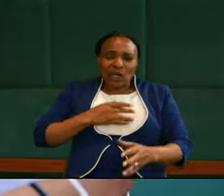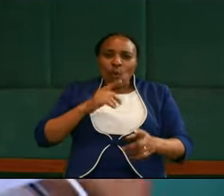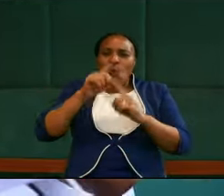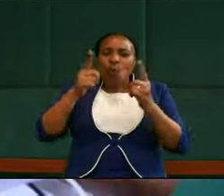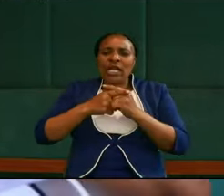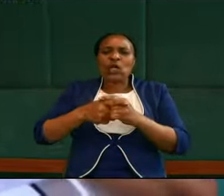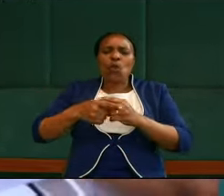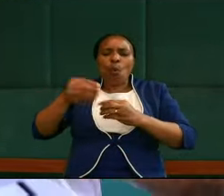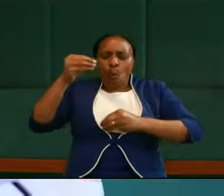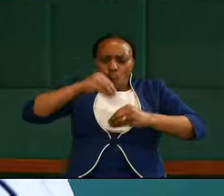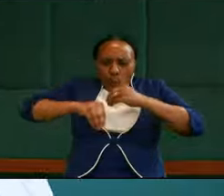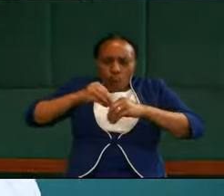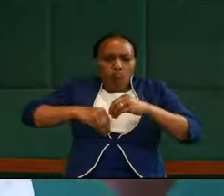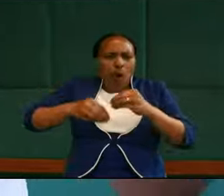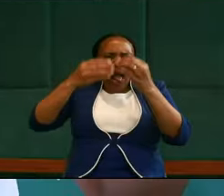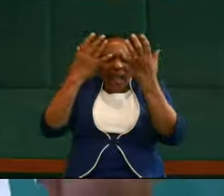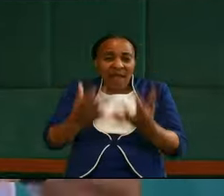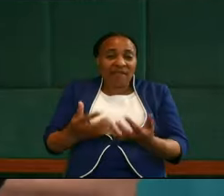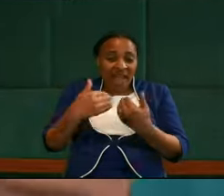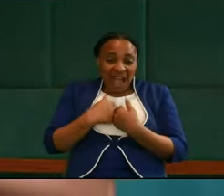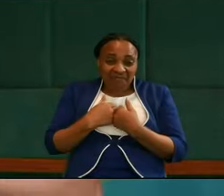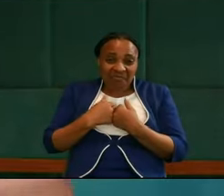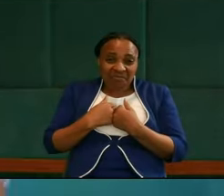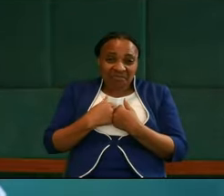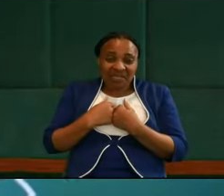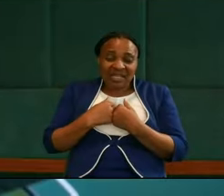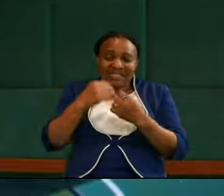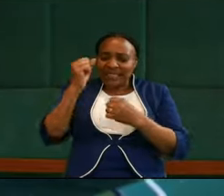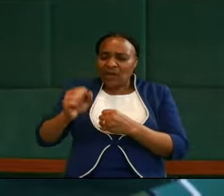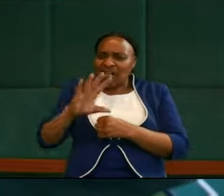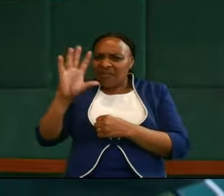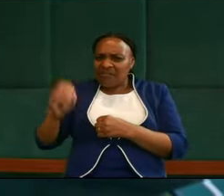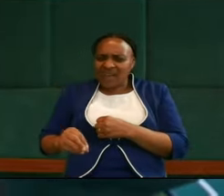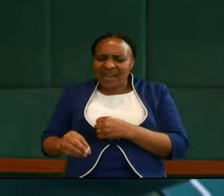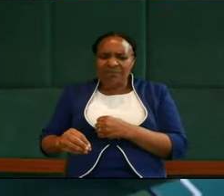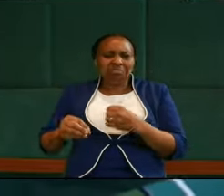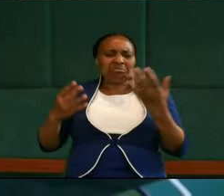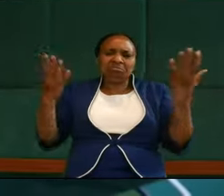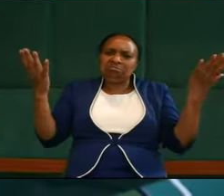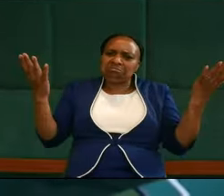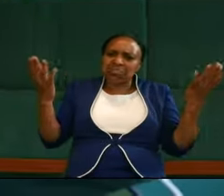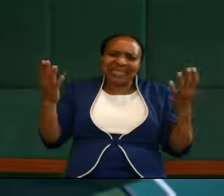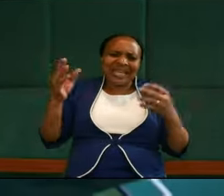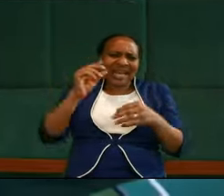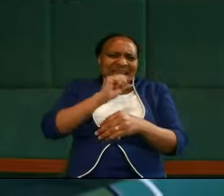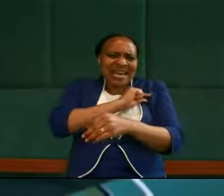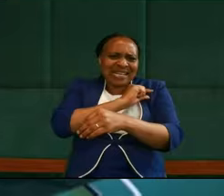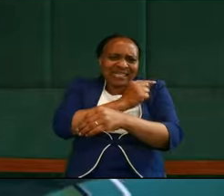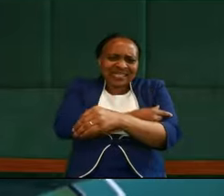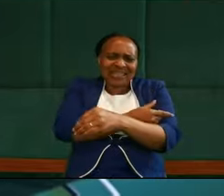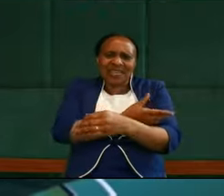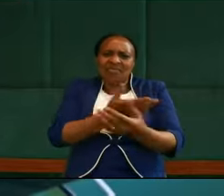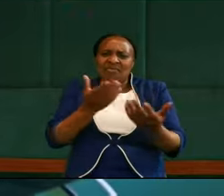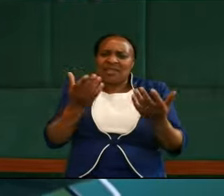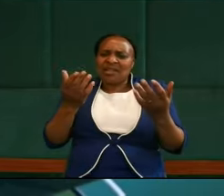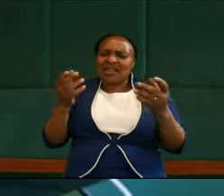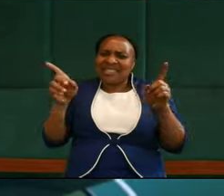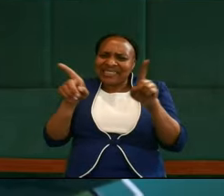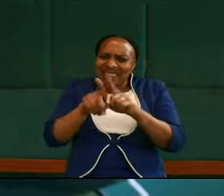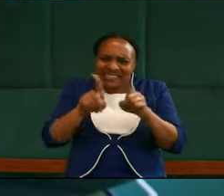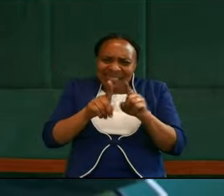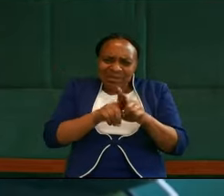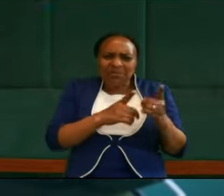corruption? Go to Ghana, mind-blowing. Go to South Africa, unimaginable. Go to Nigeria, you've seen nothing of it all.